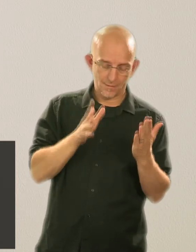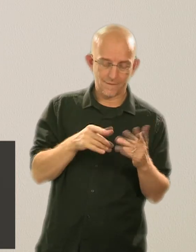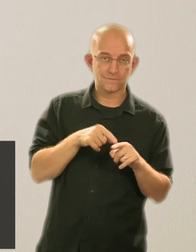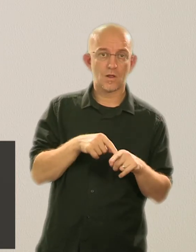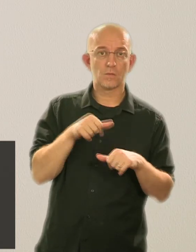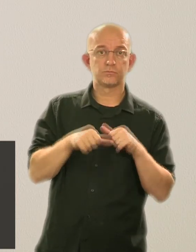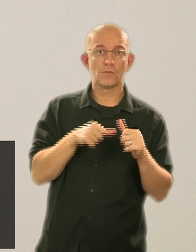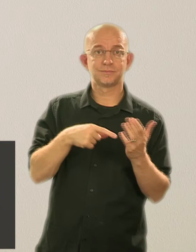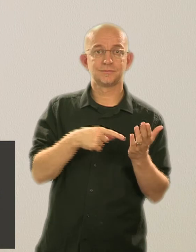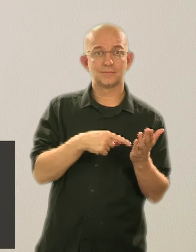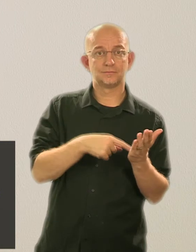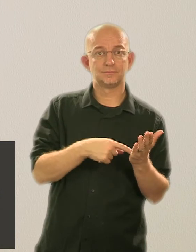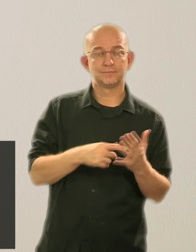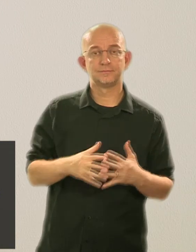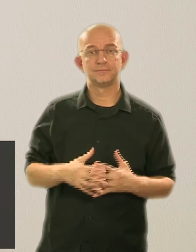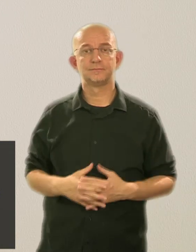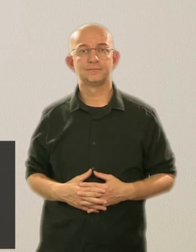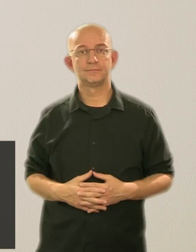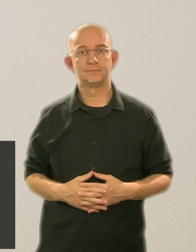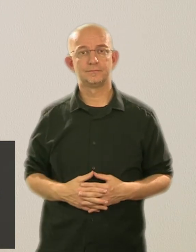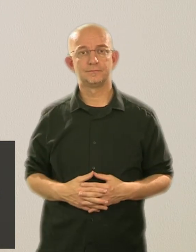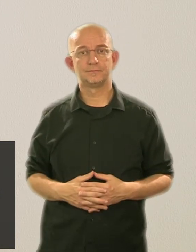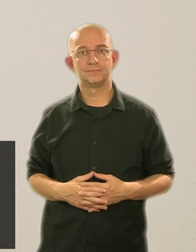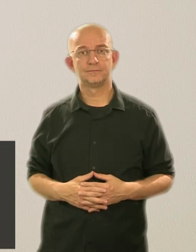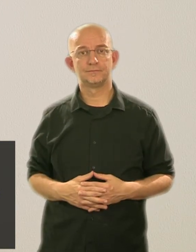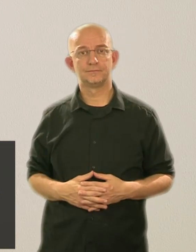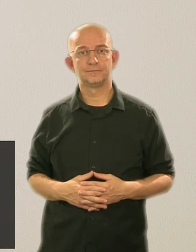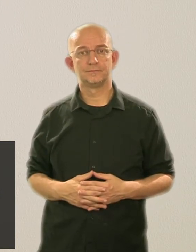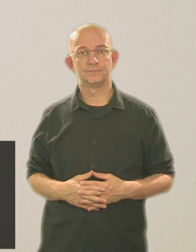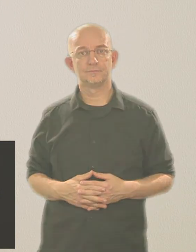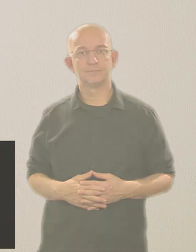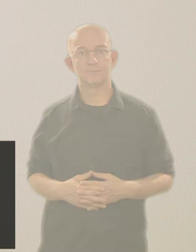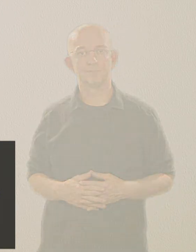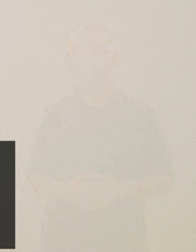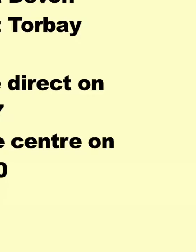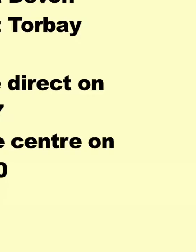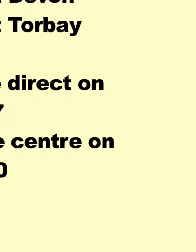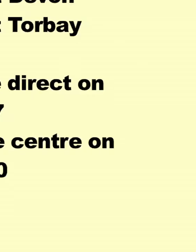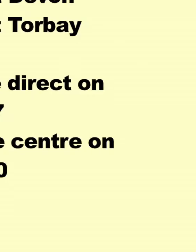interest. It is the law that you follow this process.